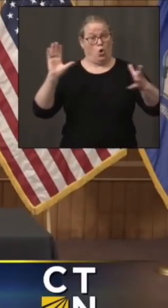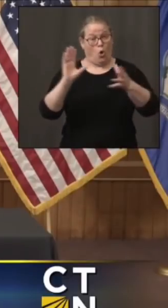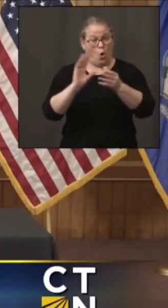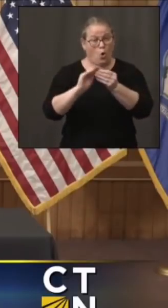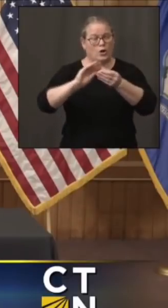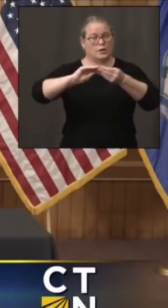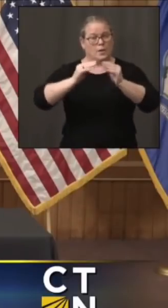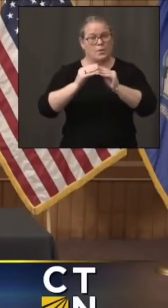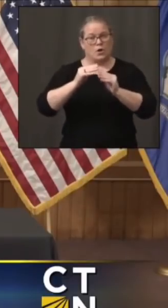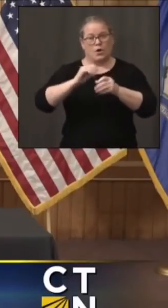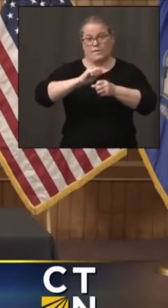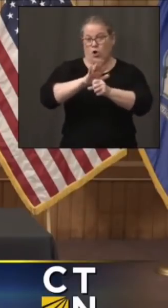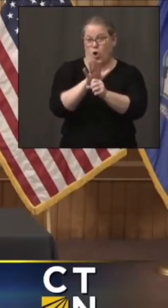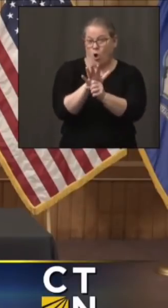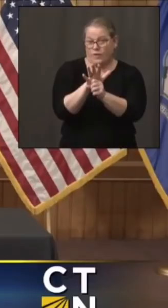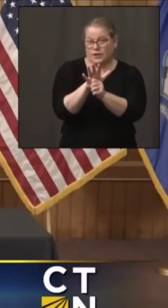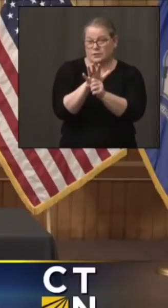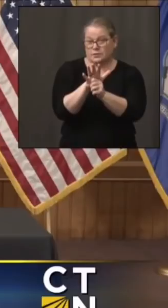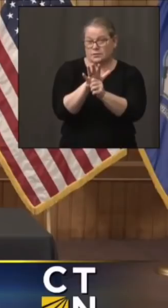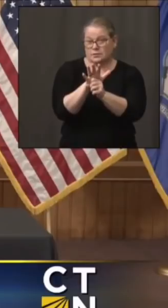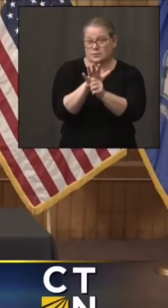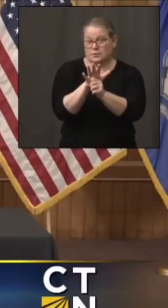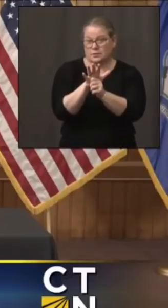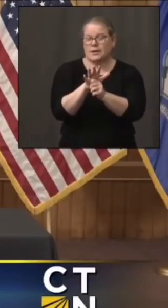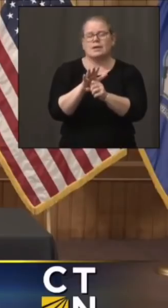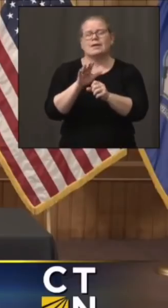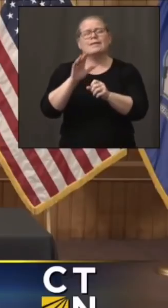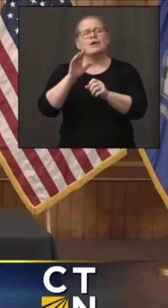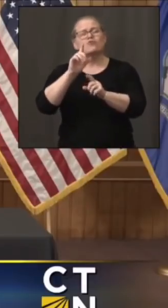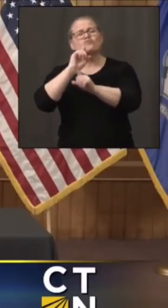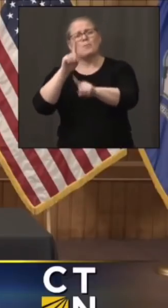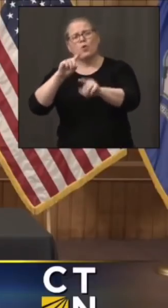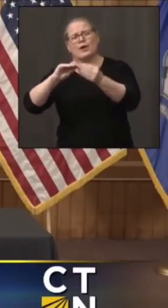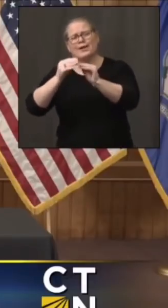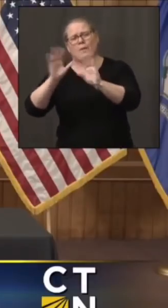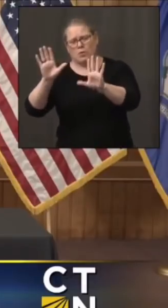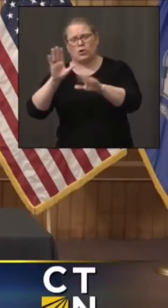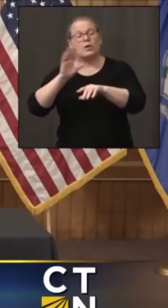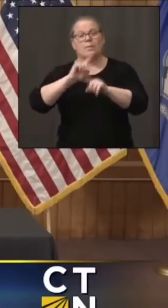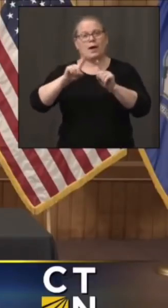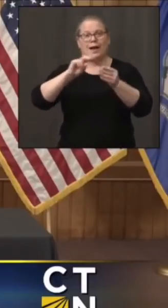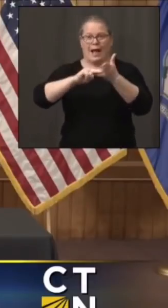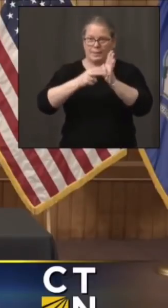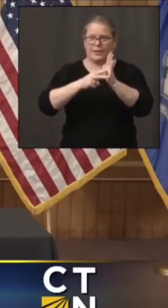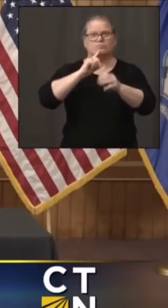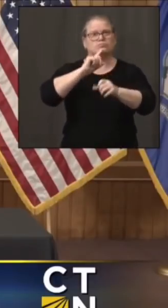I'm talking about how many people in Connecticut are